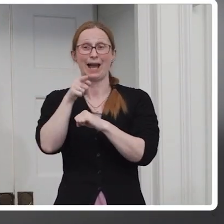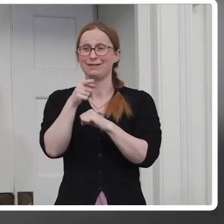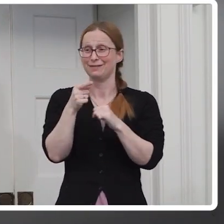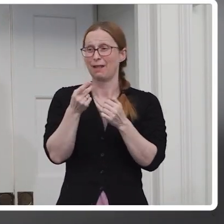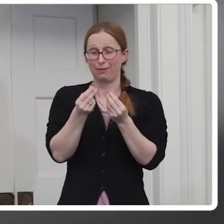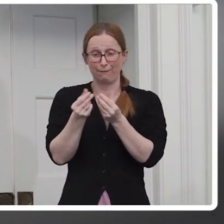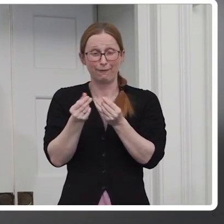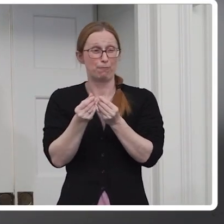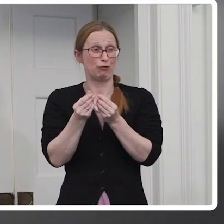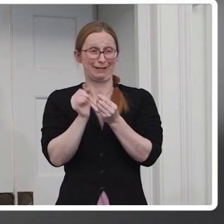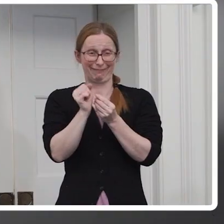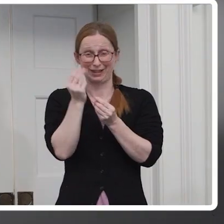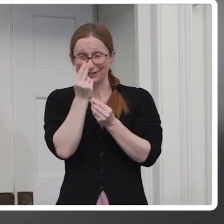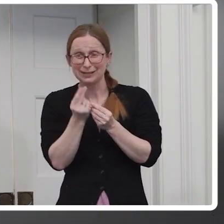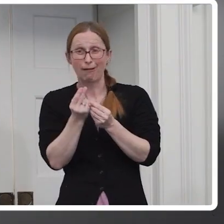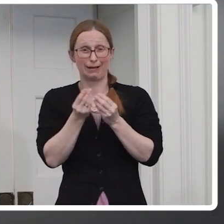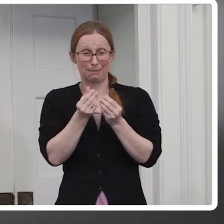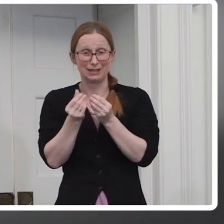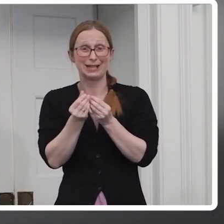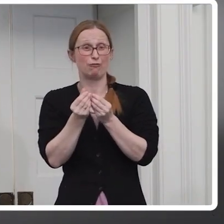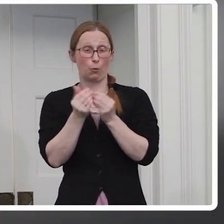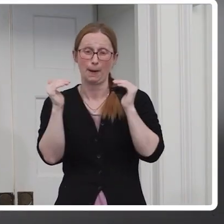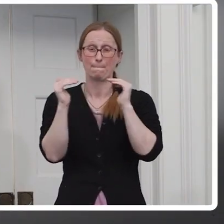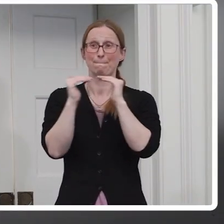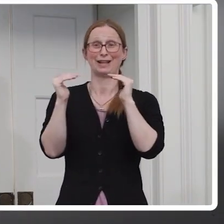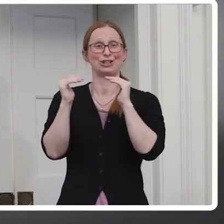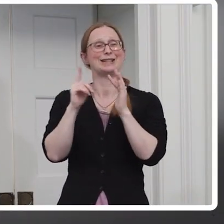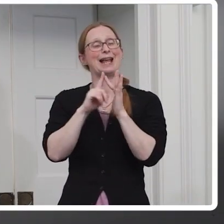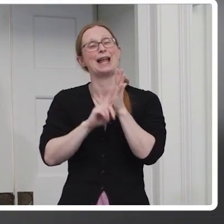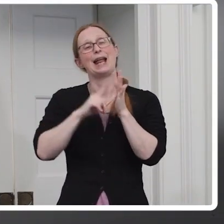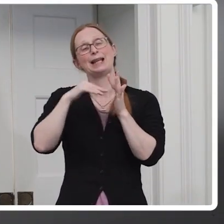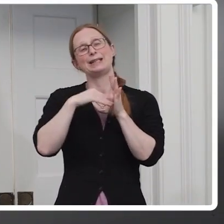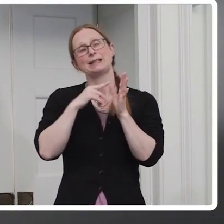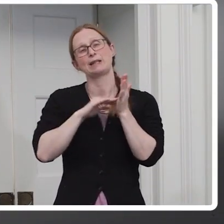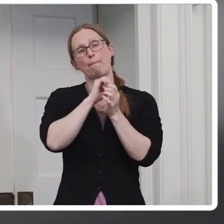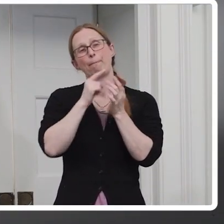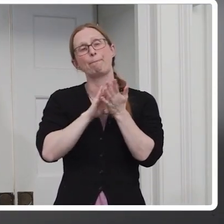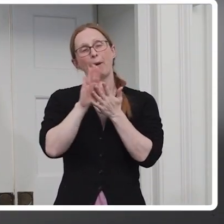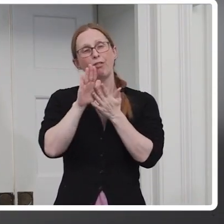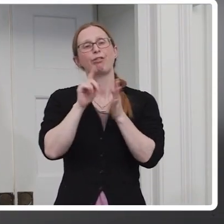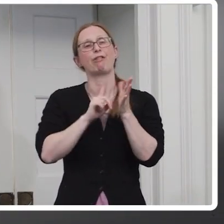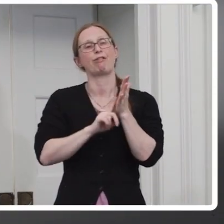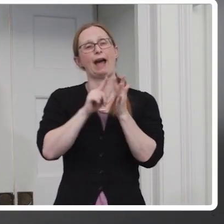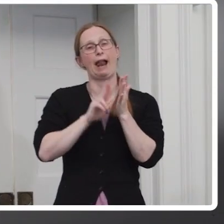of fabric closely matches the design and materials used in textile works by Elizabeth Allen.